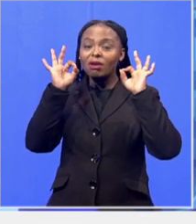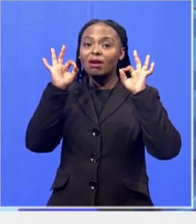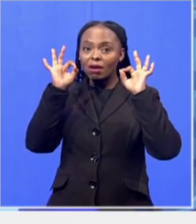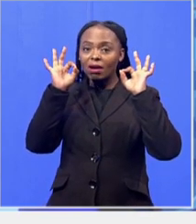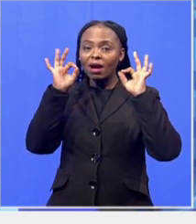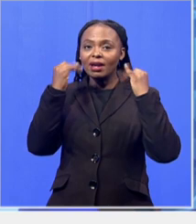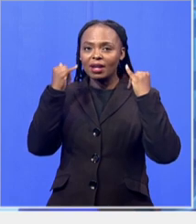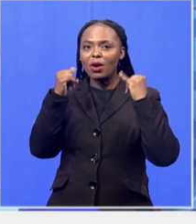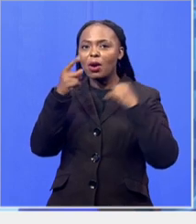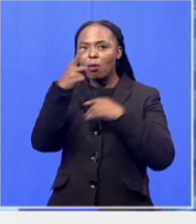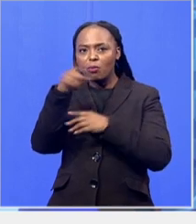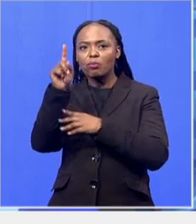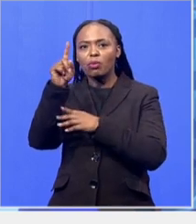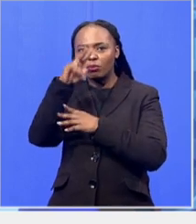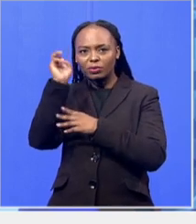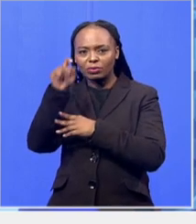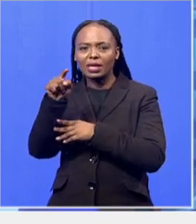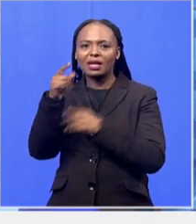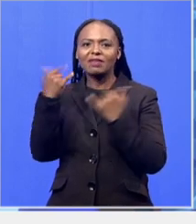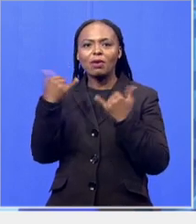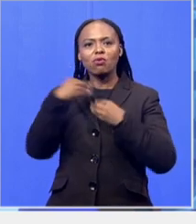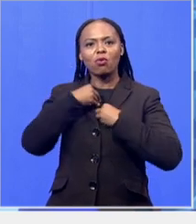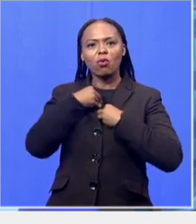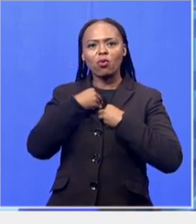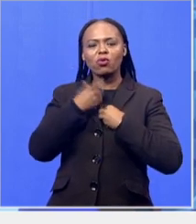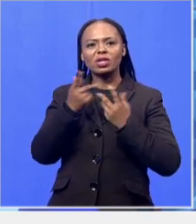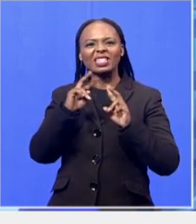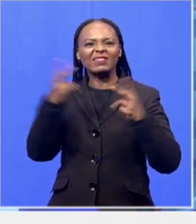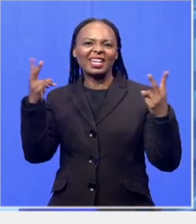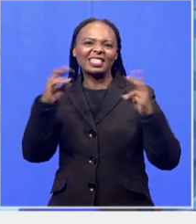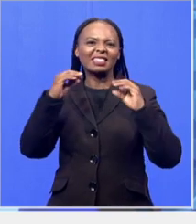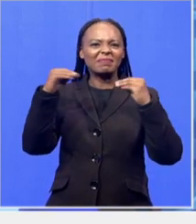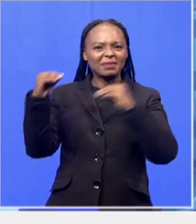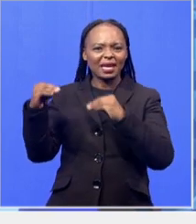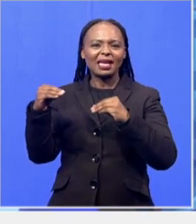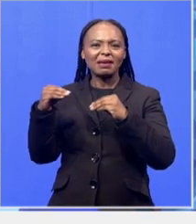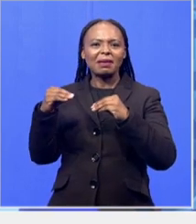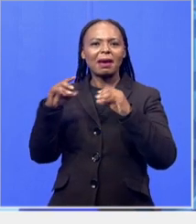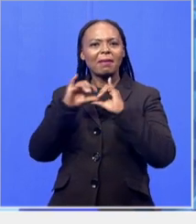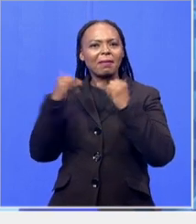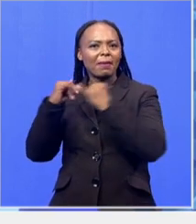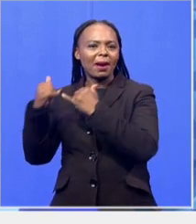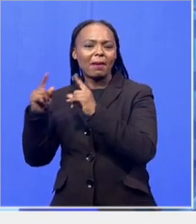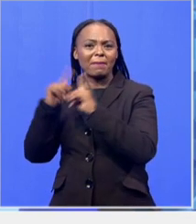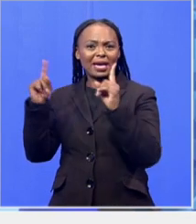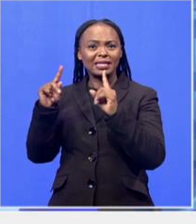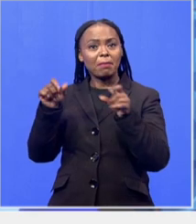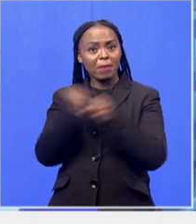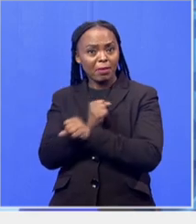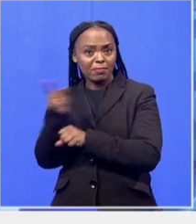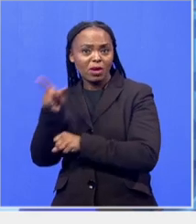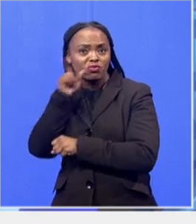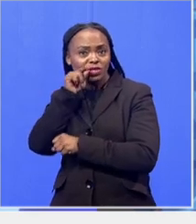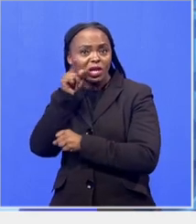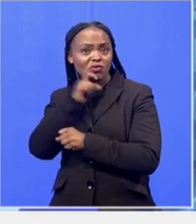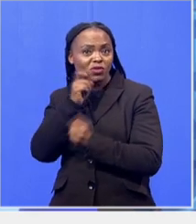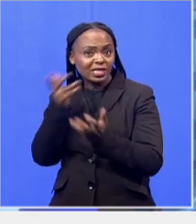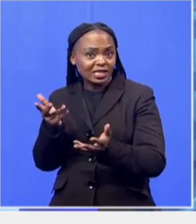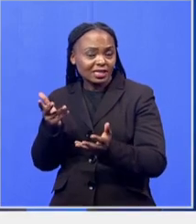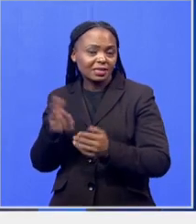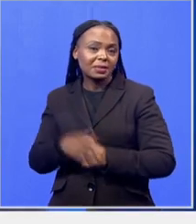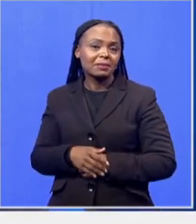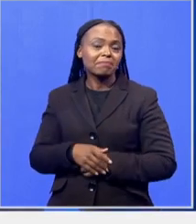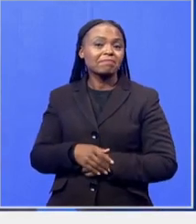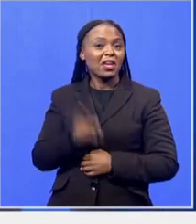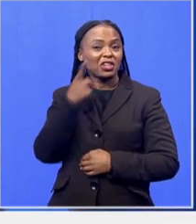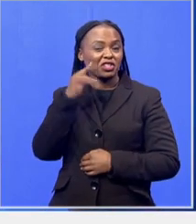you know. And of course, Facebook is owned by you know, a different entity. The question is, will they take a similar direction? That's something that we're looking forward to see. But